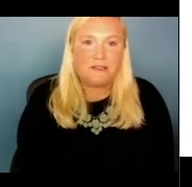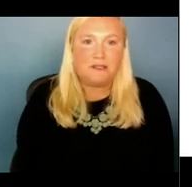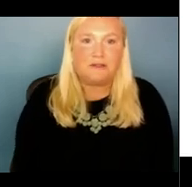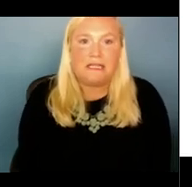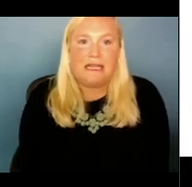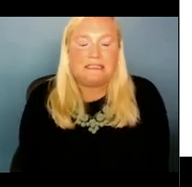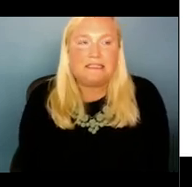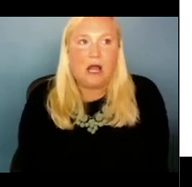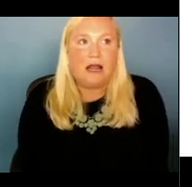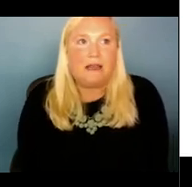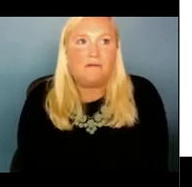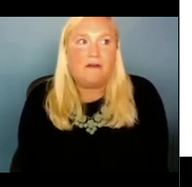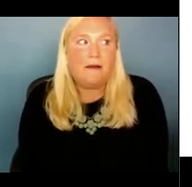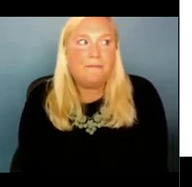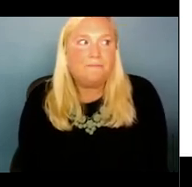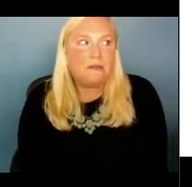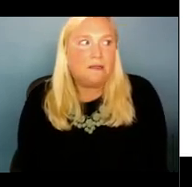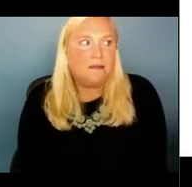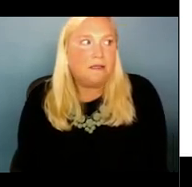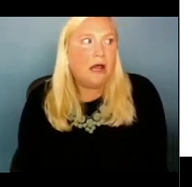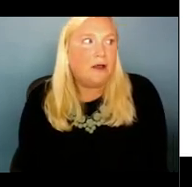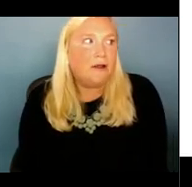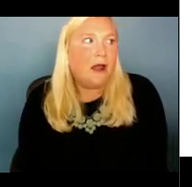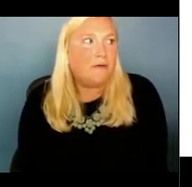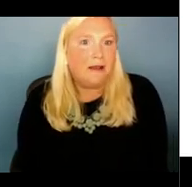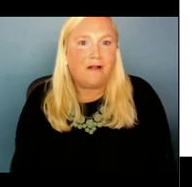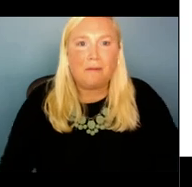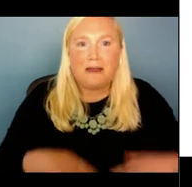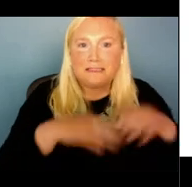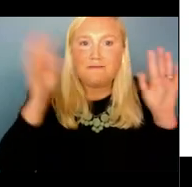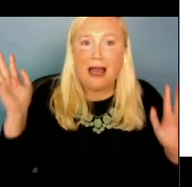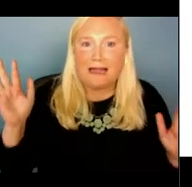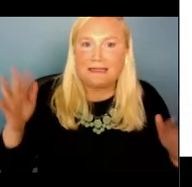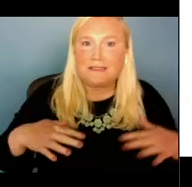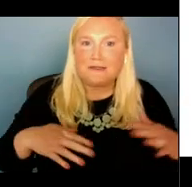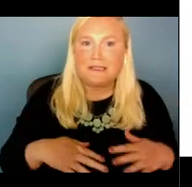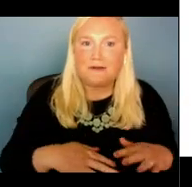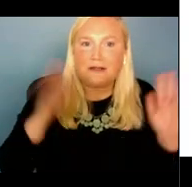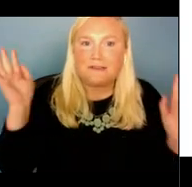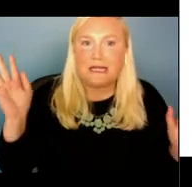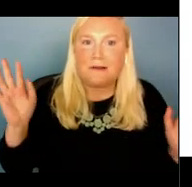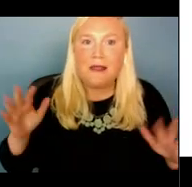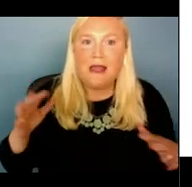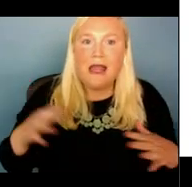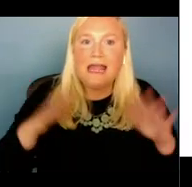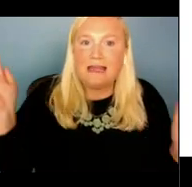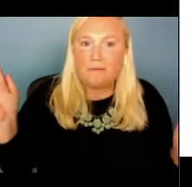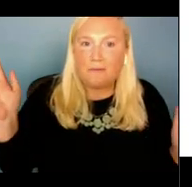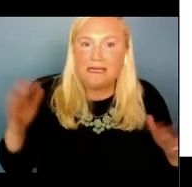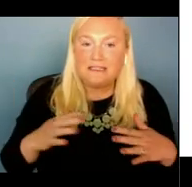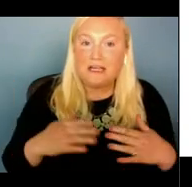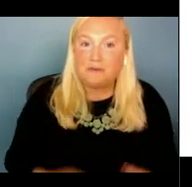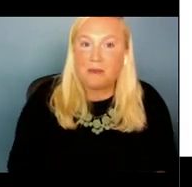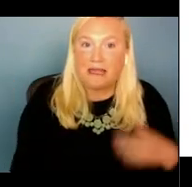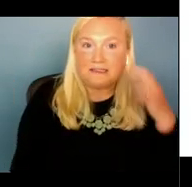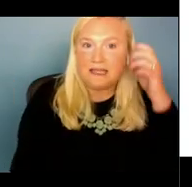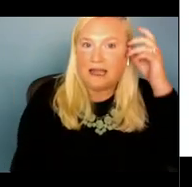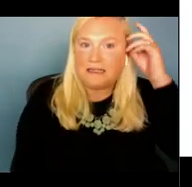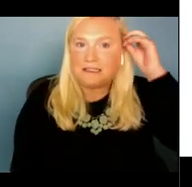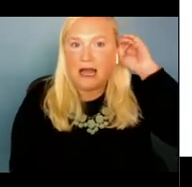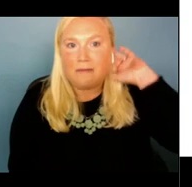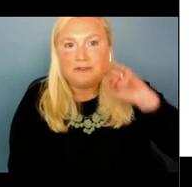private practice, usually it's kind of not a red flag, but it's a flag. Hey, we need to